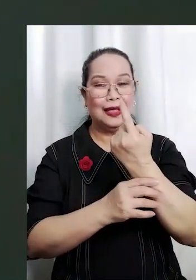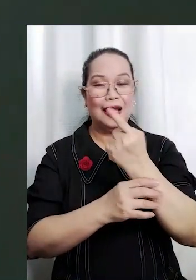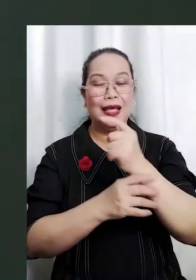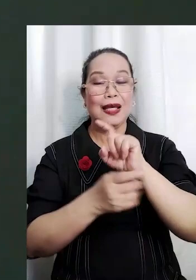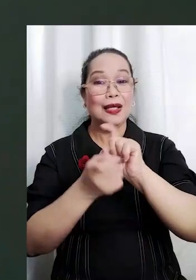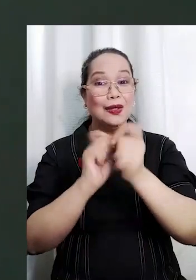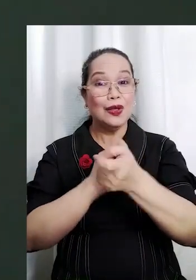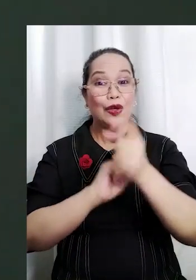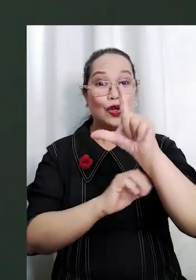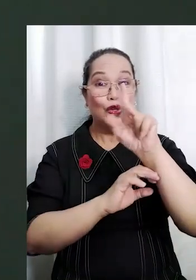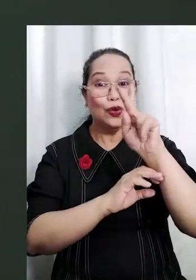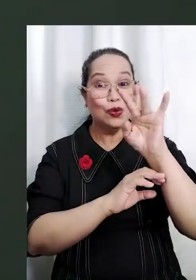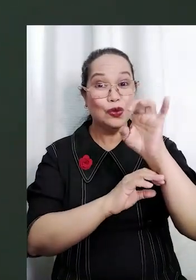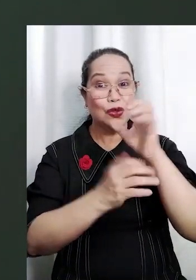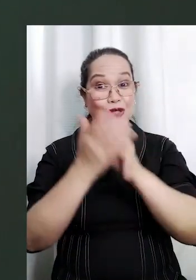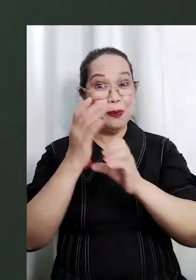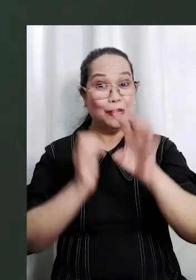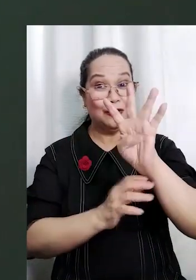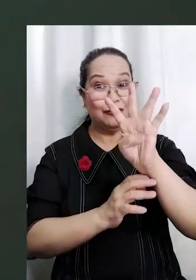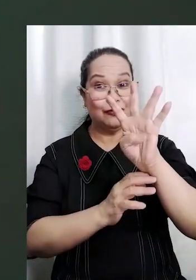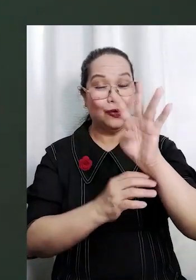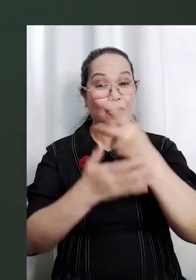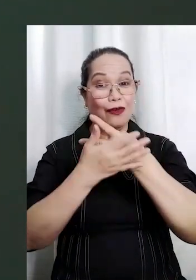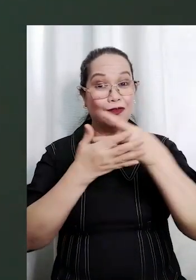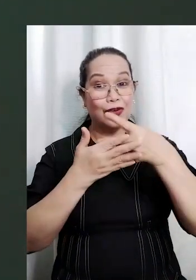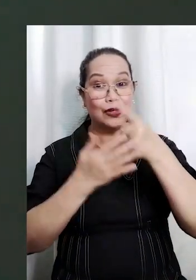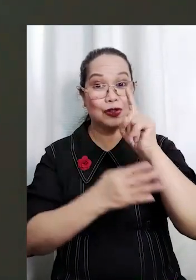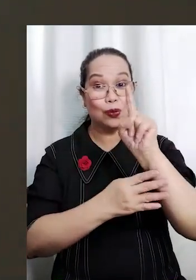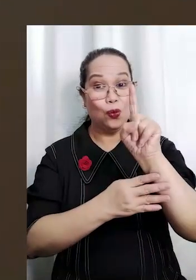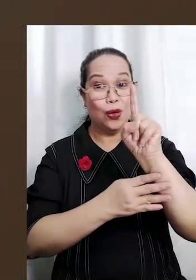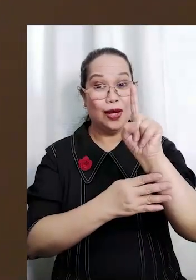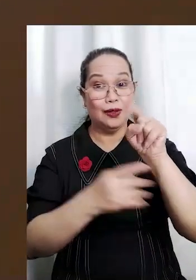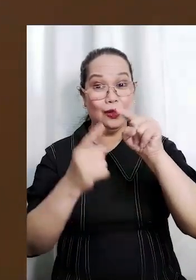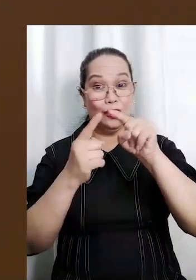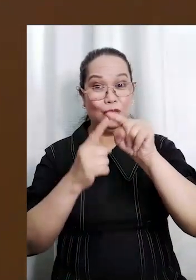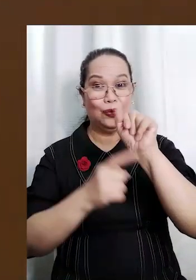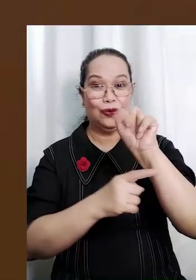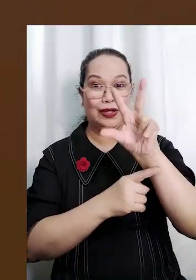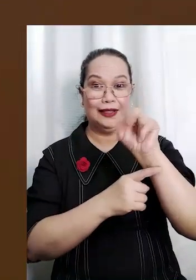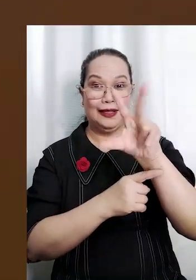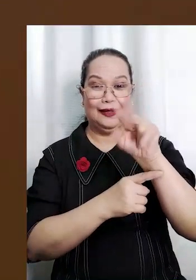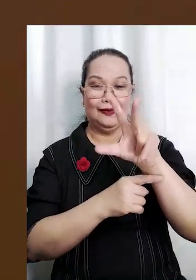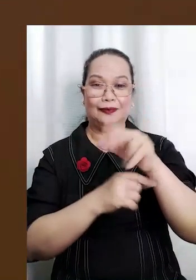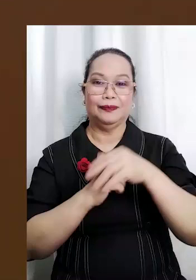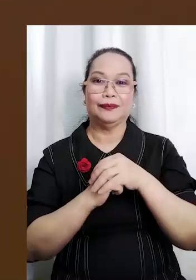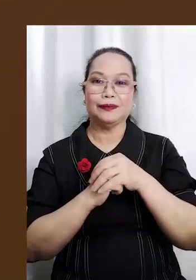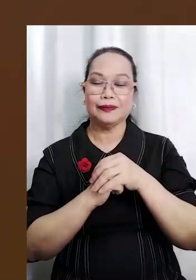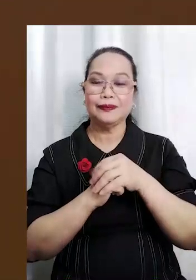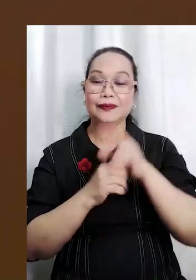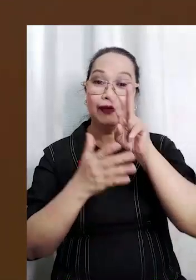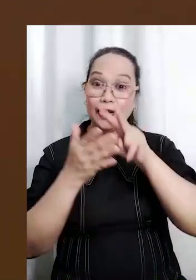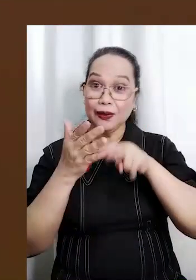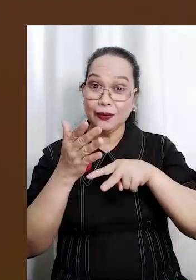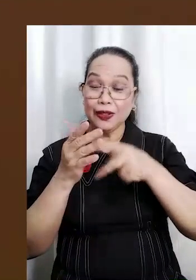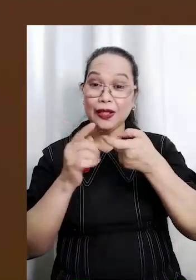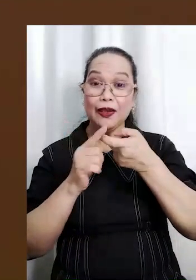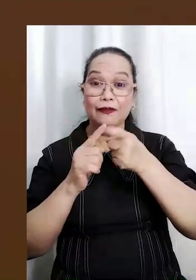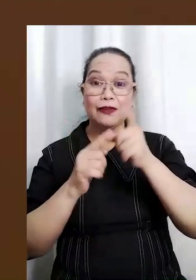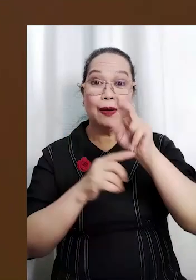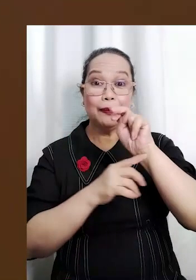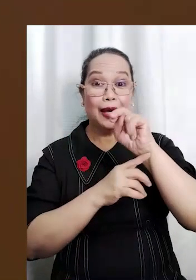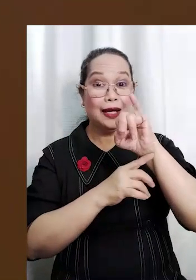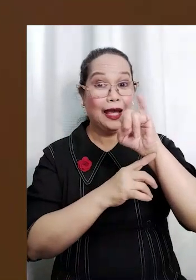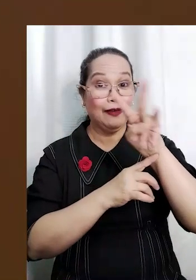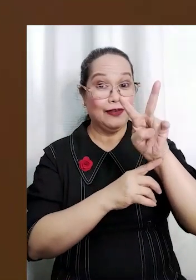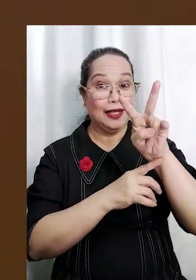chapter 4, and I'll be reading from verses 1 up to 13. I'll be reading from the